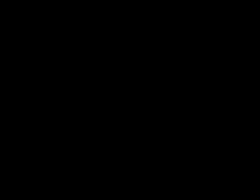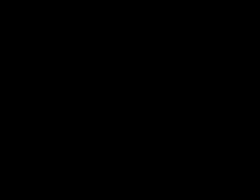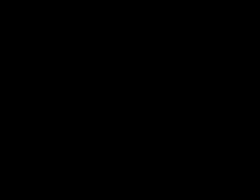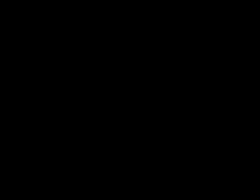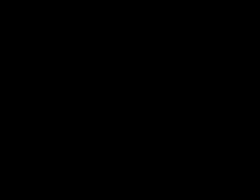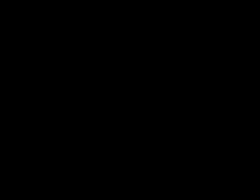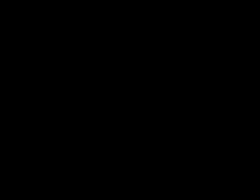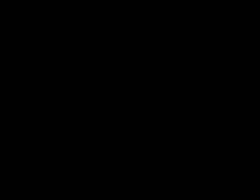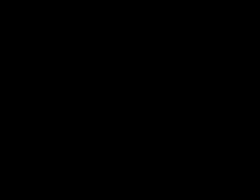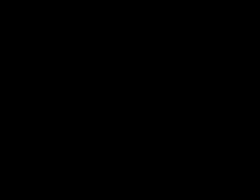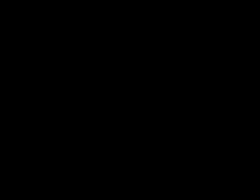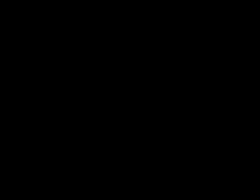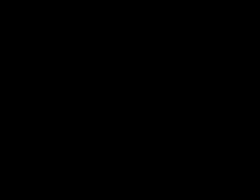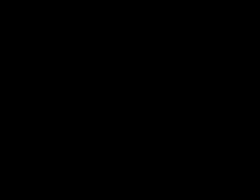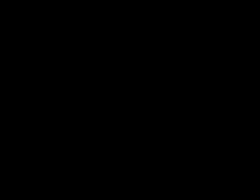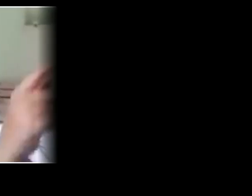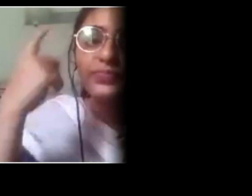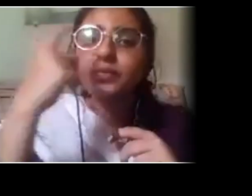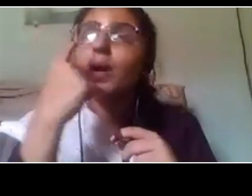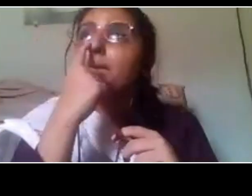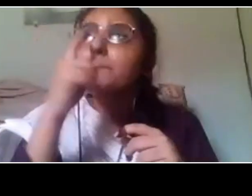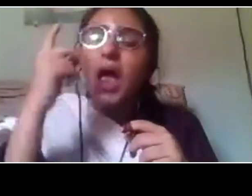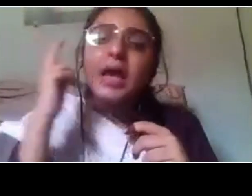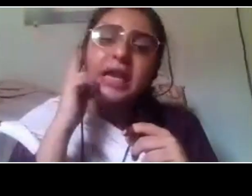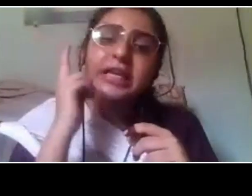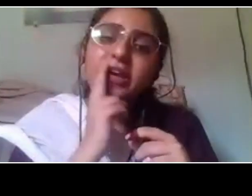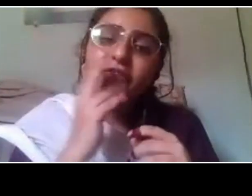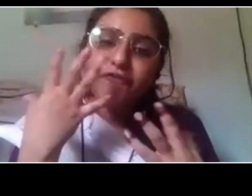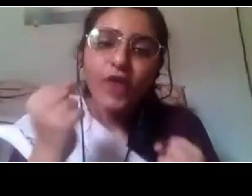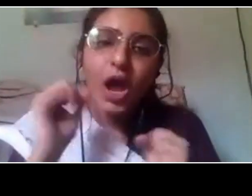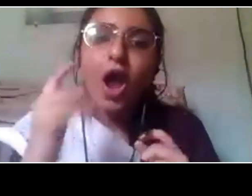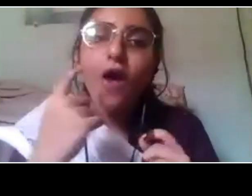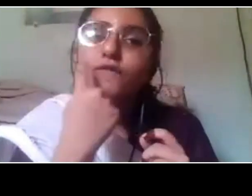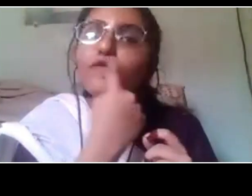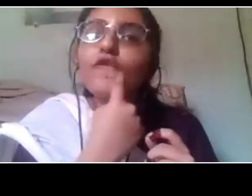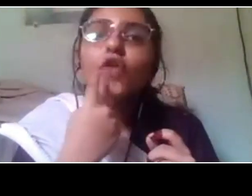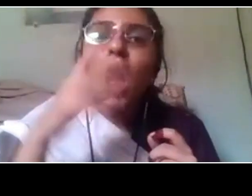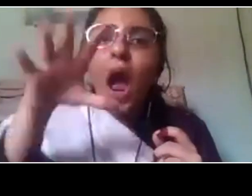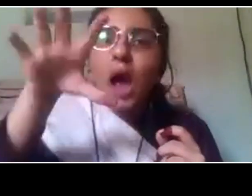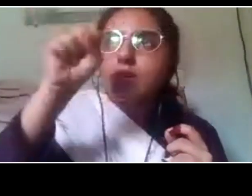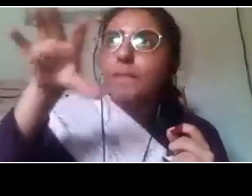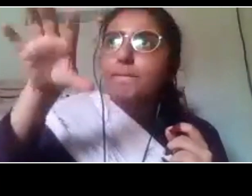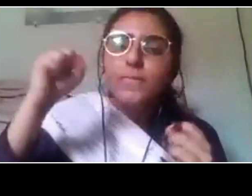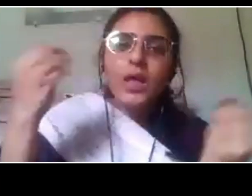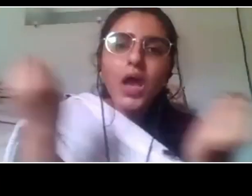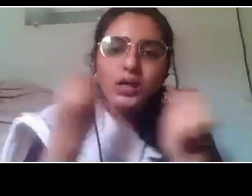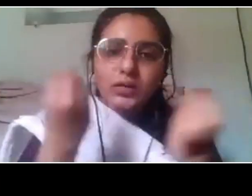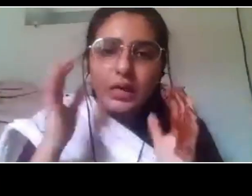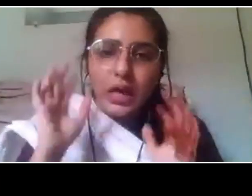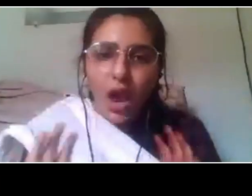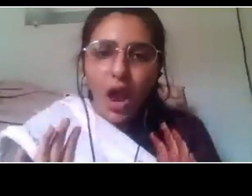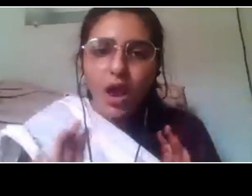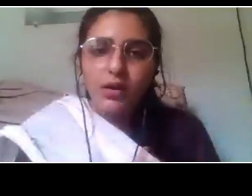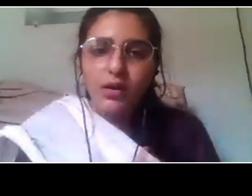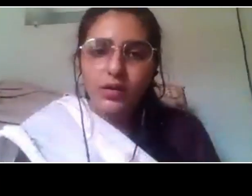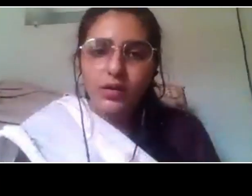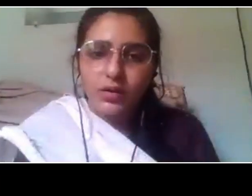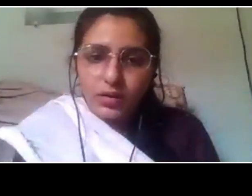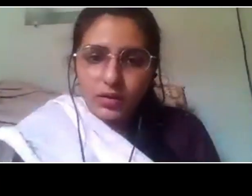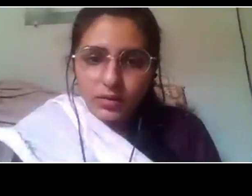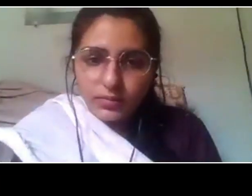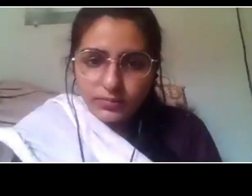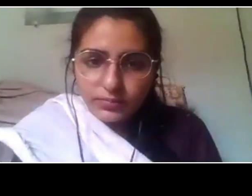lip reading to be able to communicate. So she designed this mask, which I'm just going to take it off right now. And you'll see, for those who can